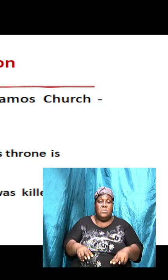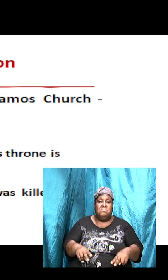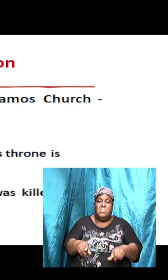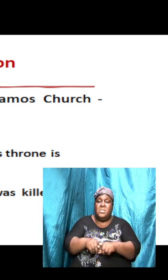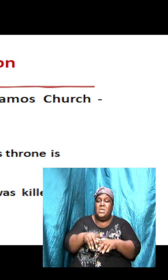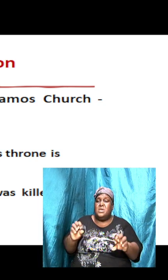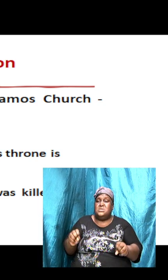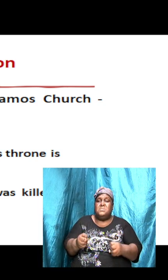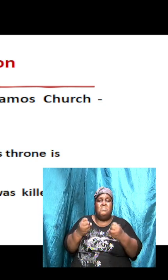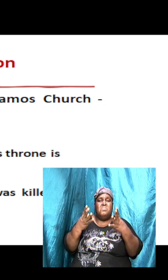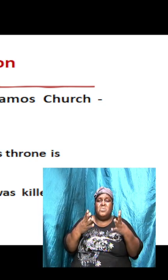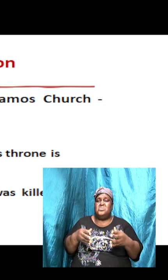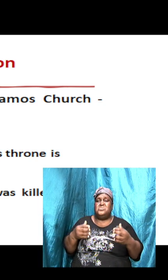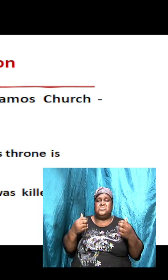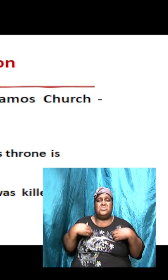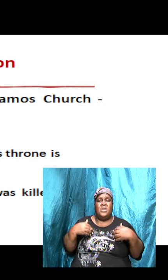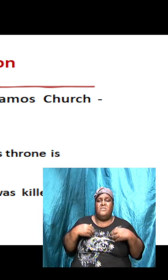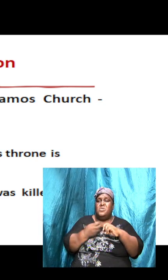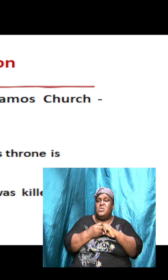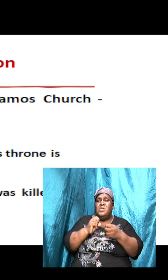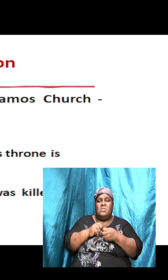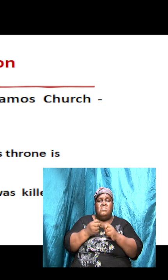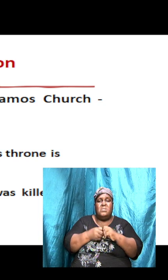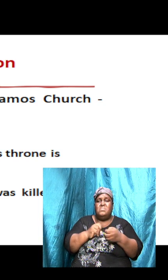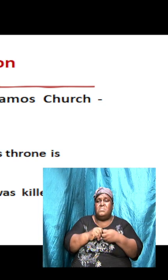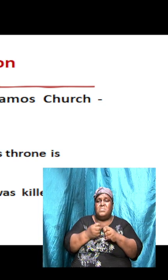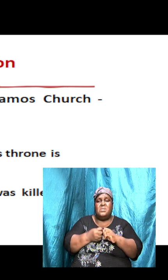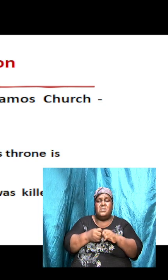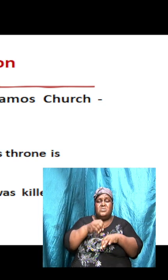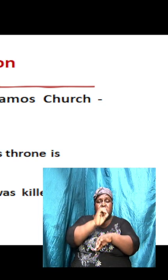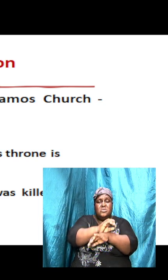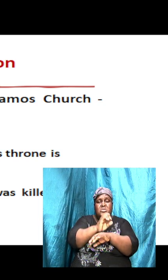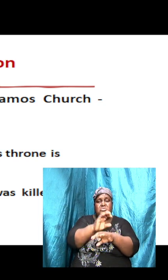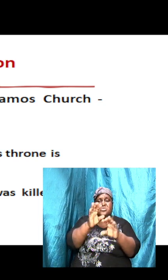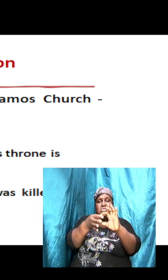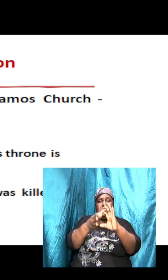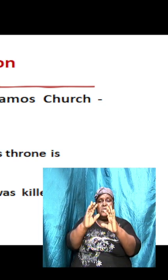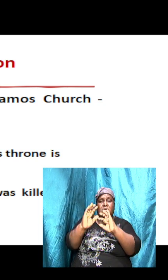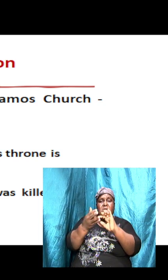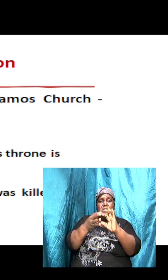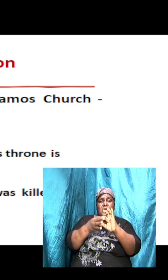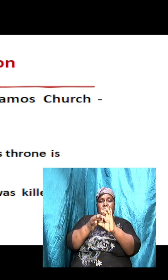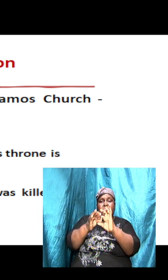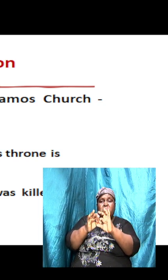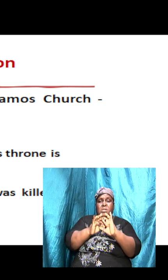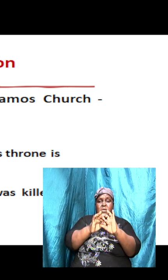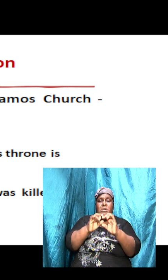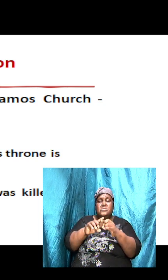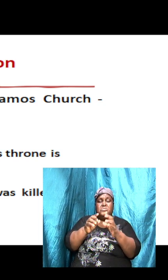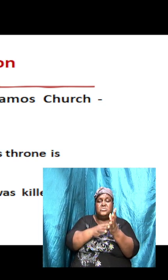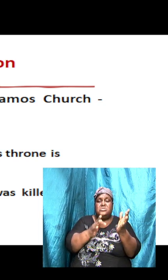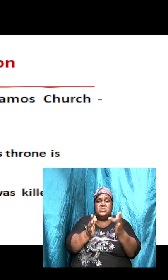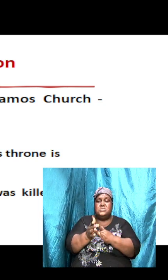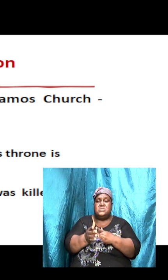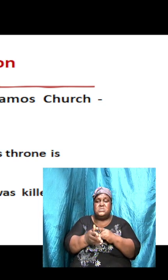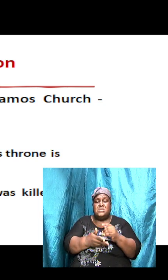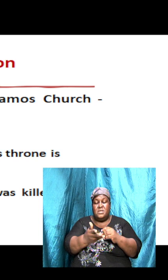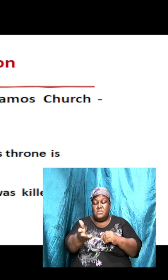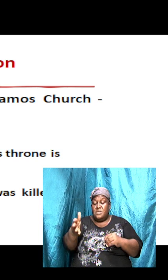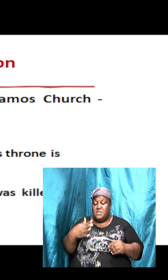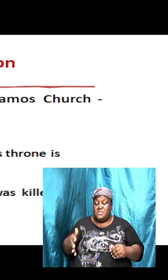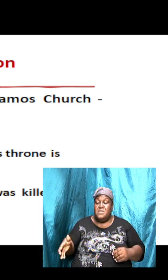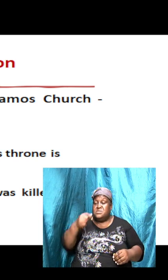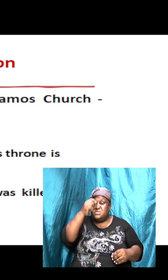he has issues that he's pointing out, because the church belongs to him, and there are things that he will not